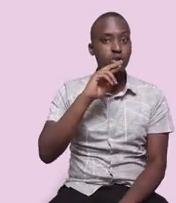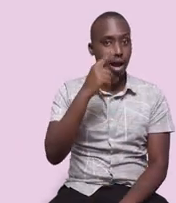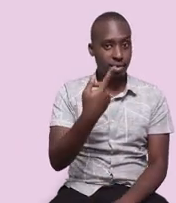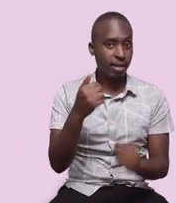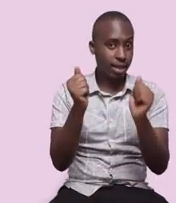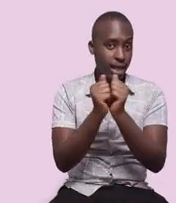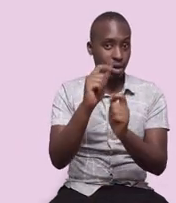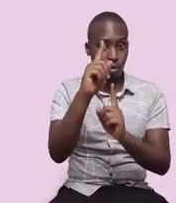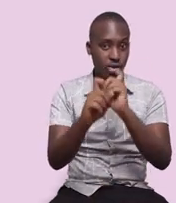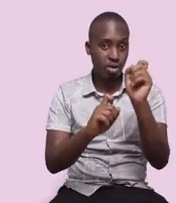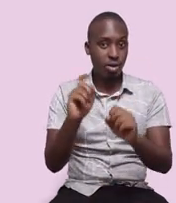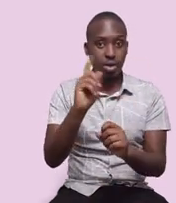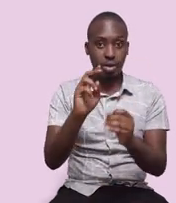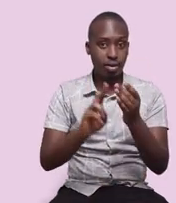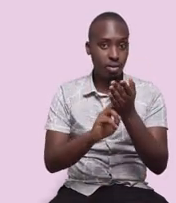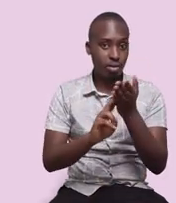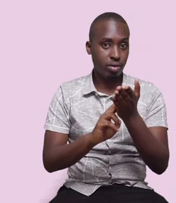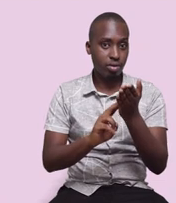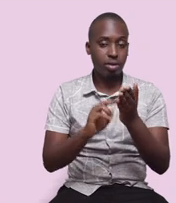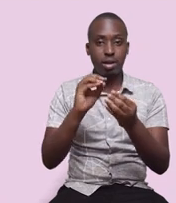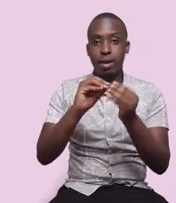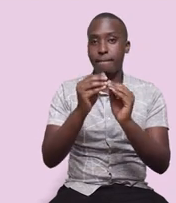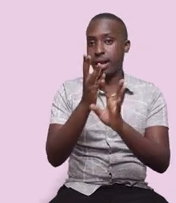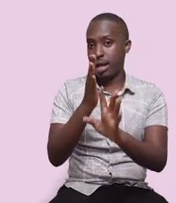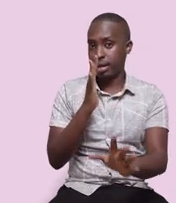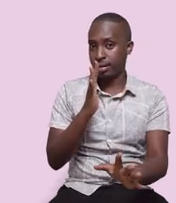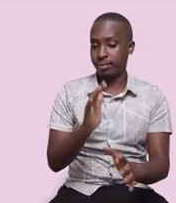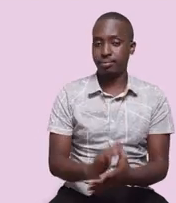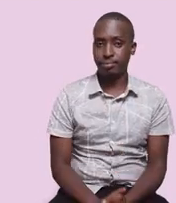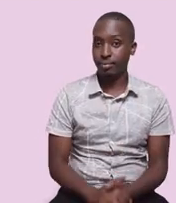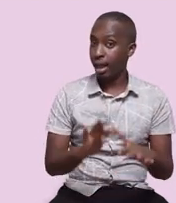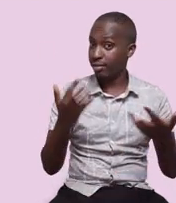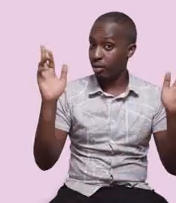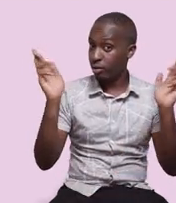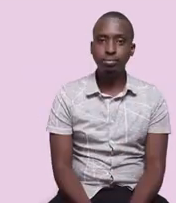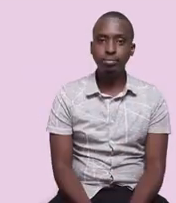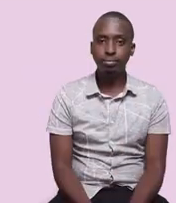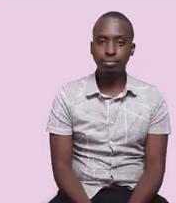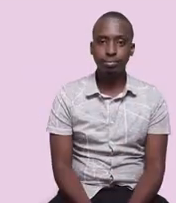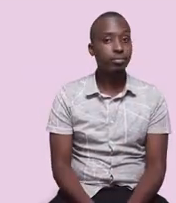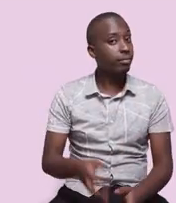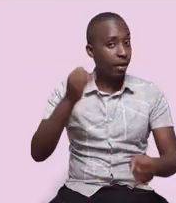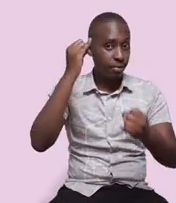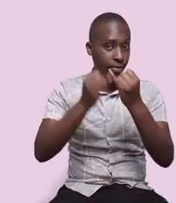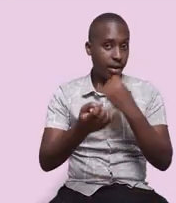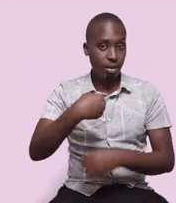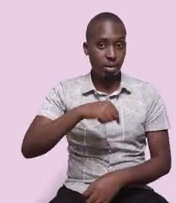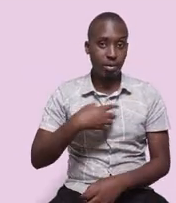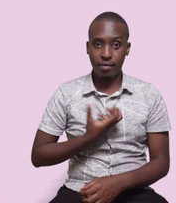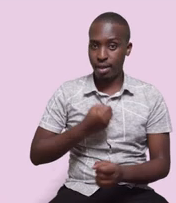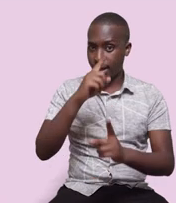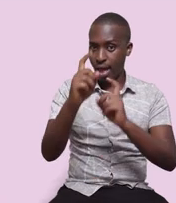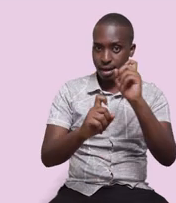10 questions without looking at the number line. Are you ready? Finally, we have a